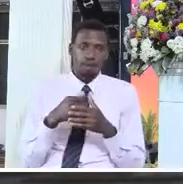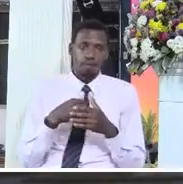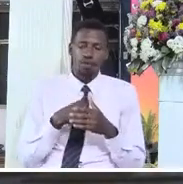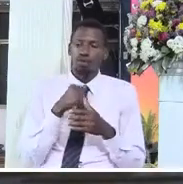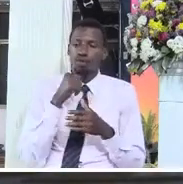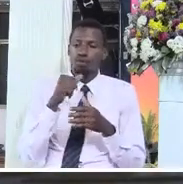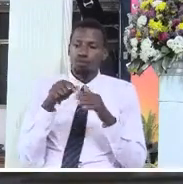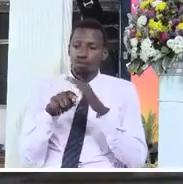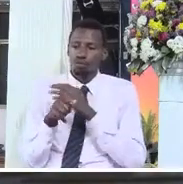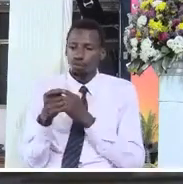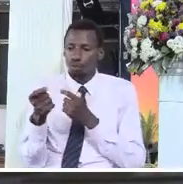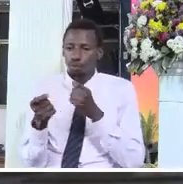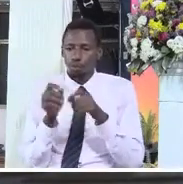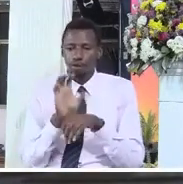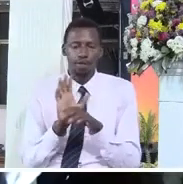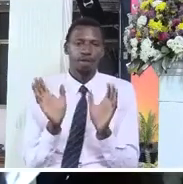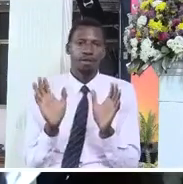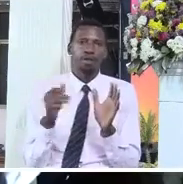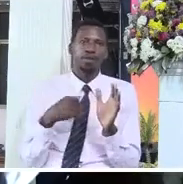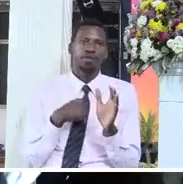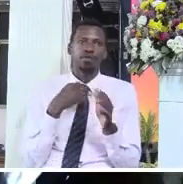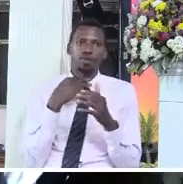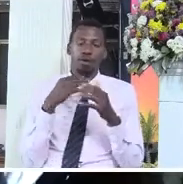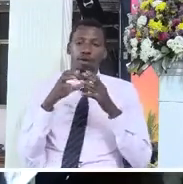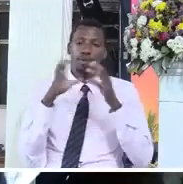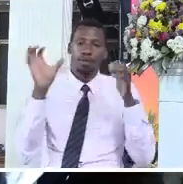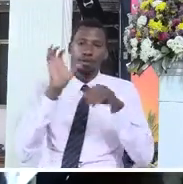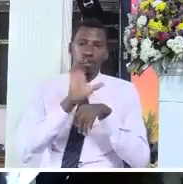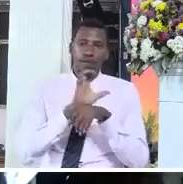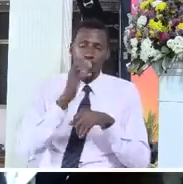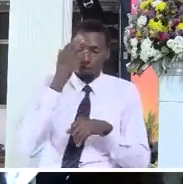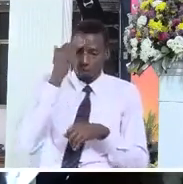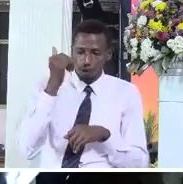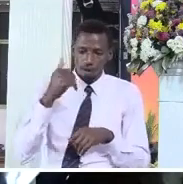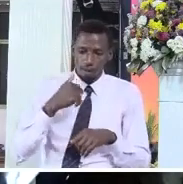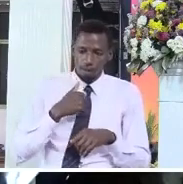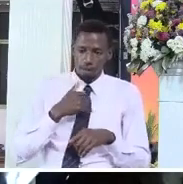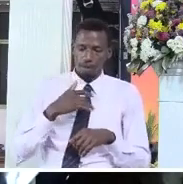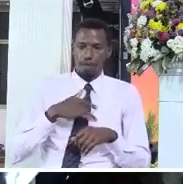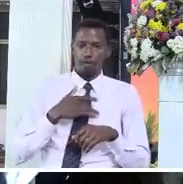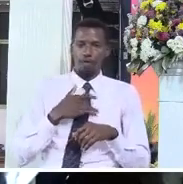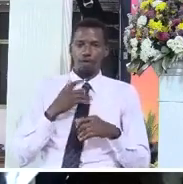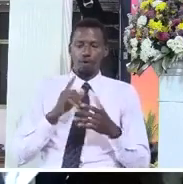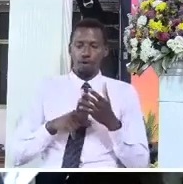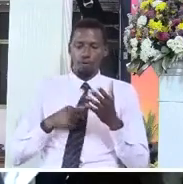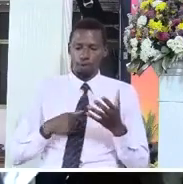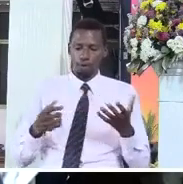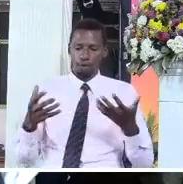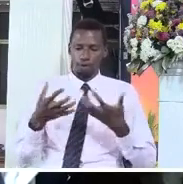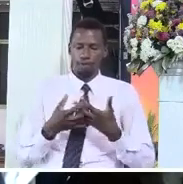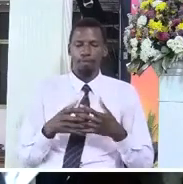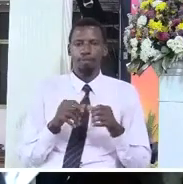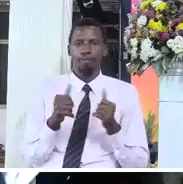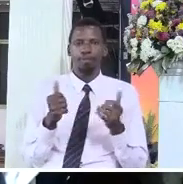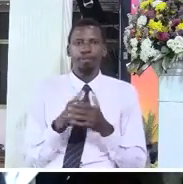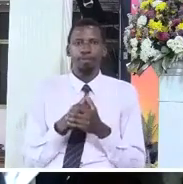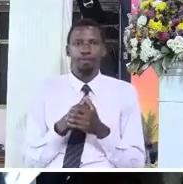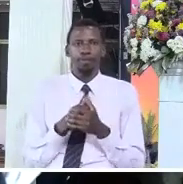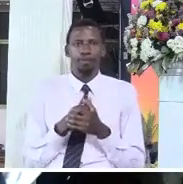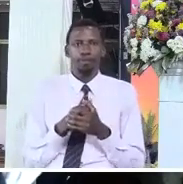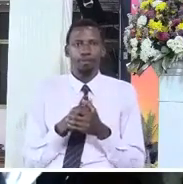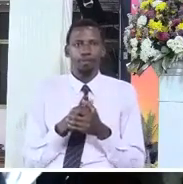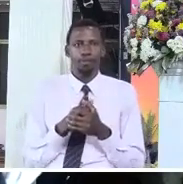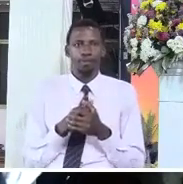small ones. Me, I'm going to a bigger one because that is where I feel my domain fits. So